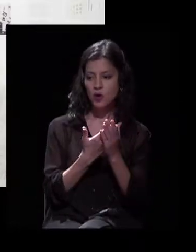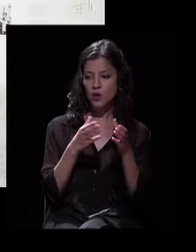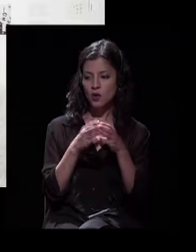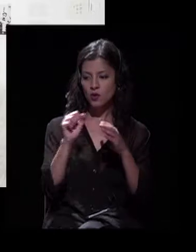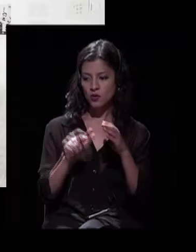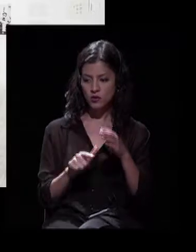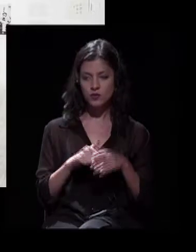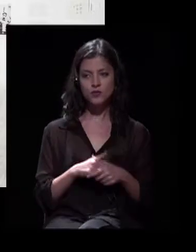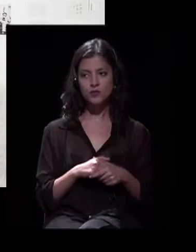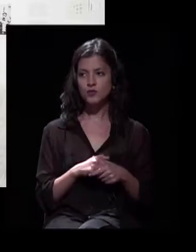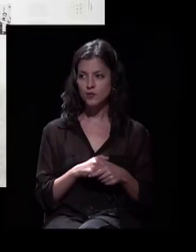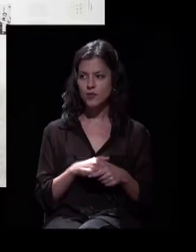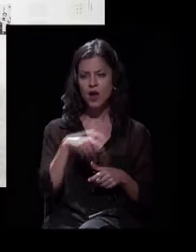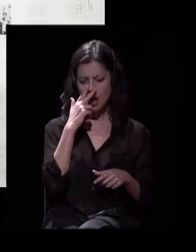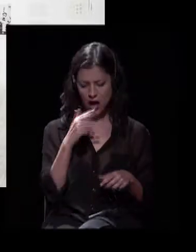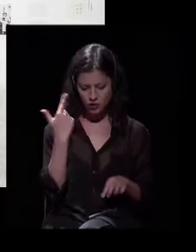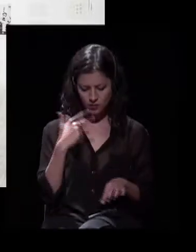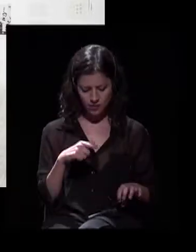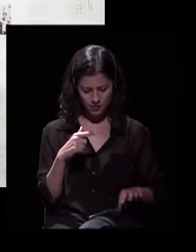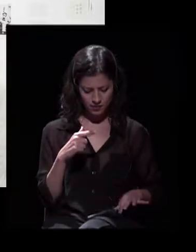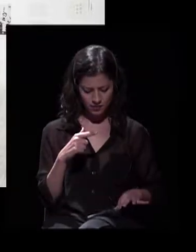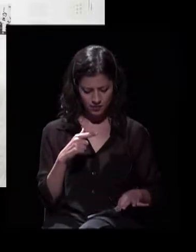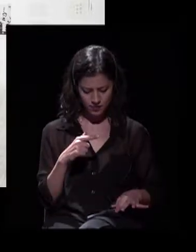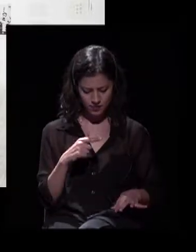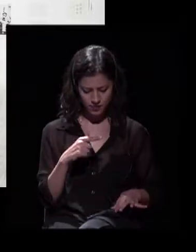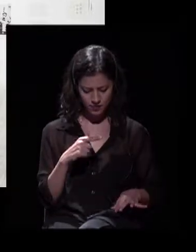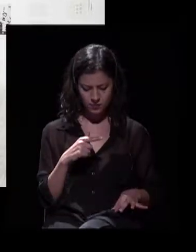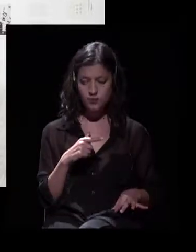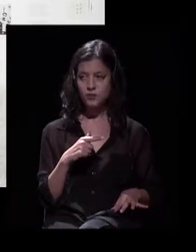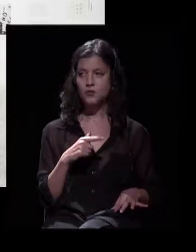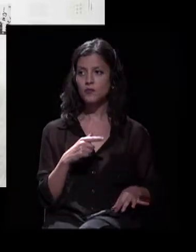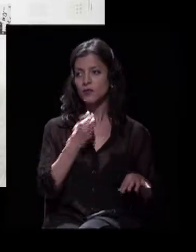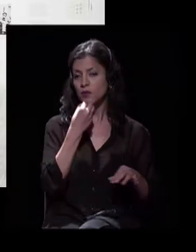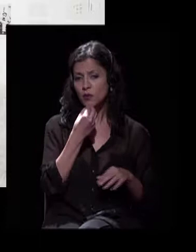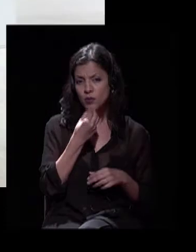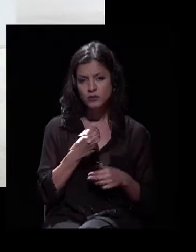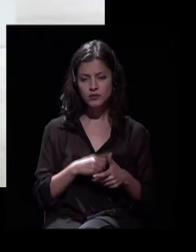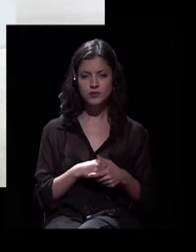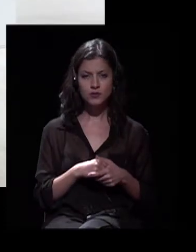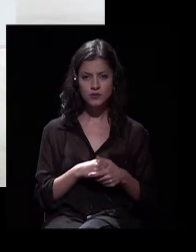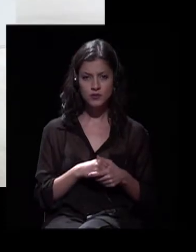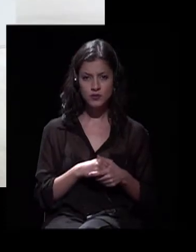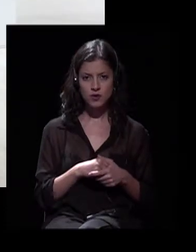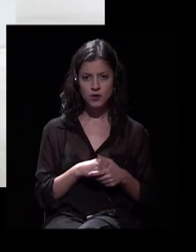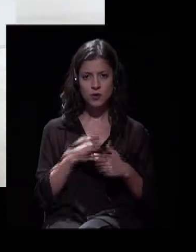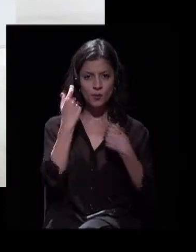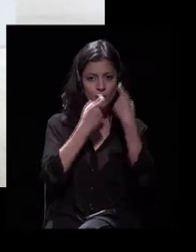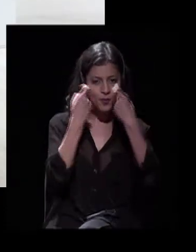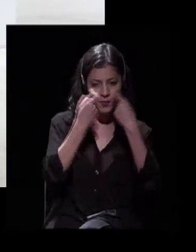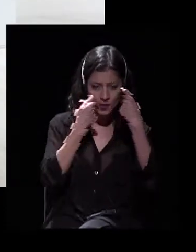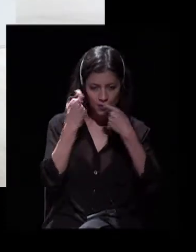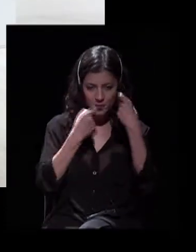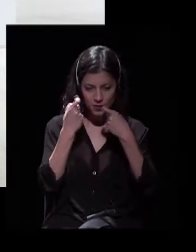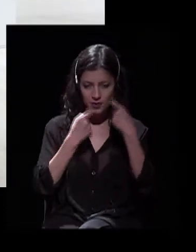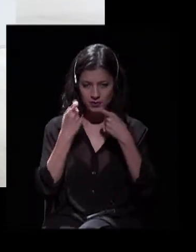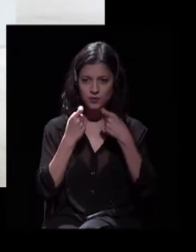maybe I think I'll read. If it were possible to identify an overarching concern, a common ground for the successive 20th century avant-gardes in Latin America, it